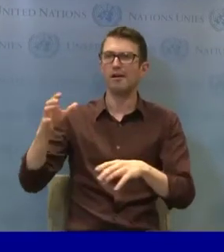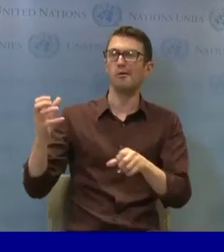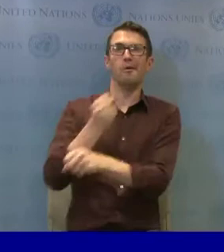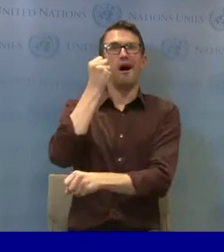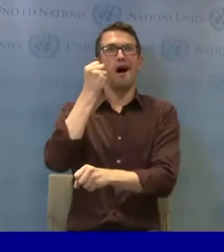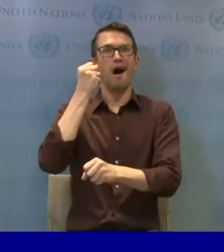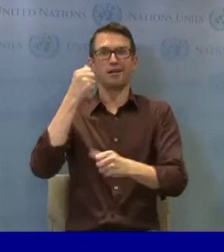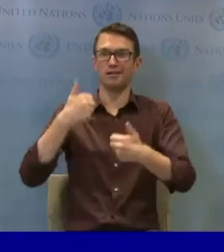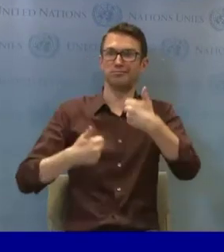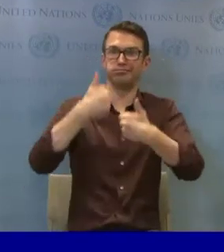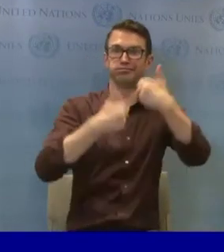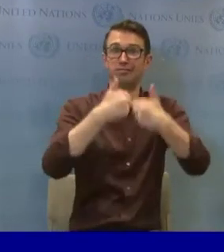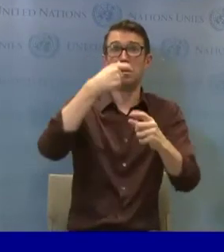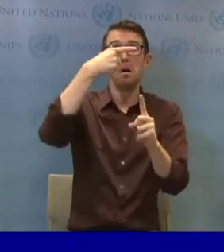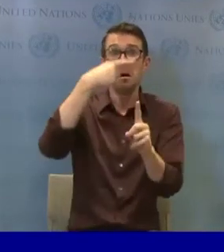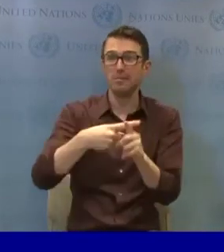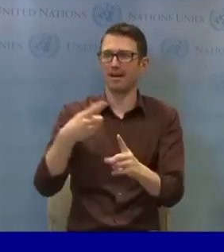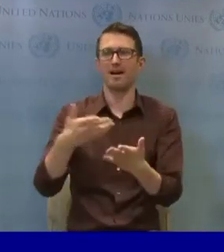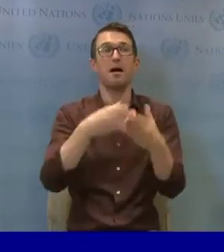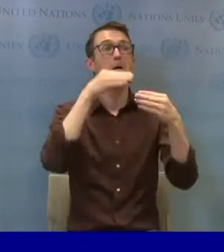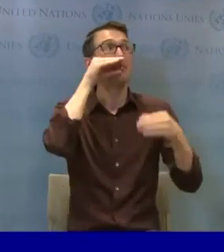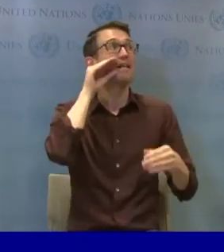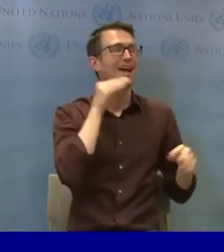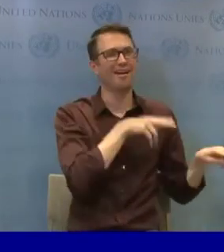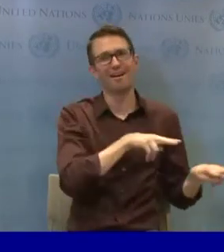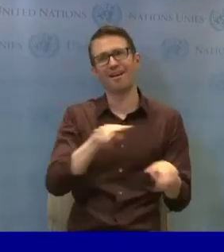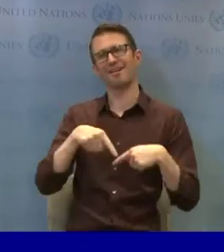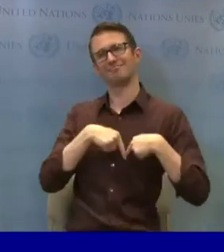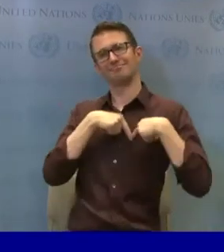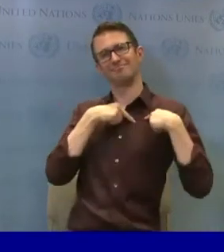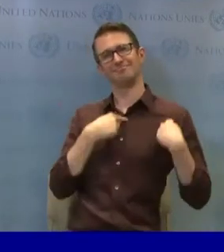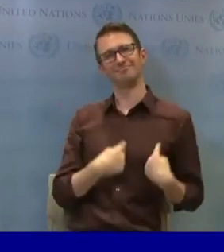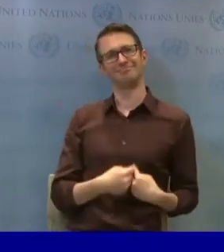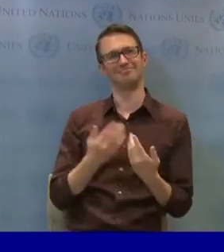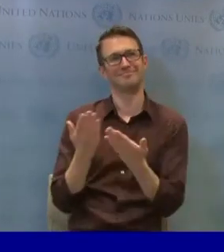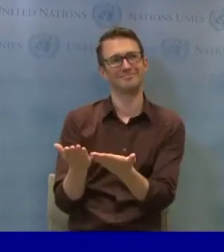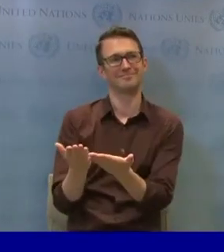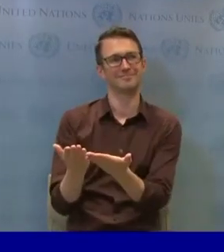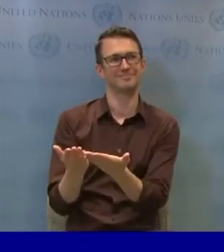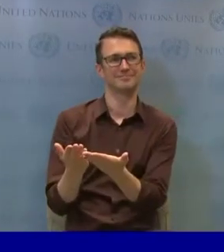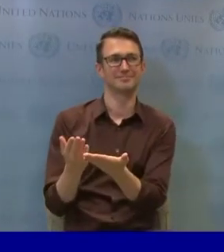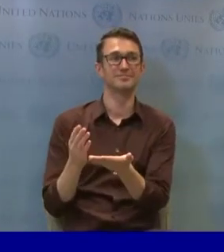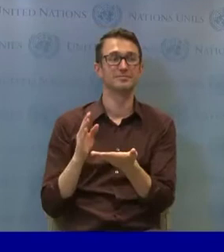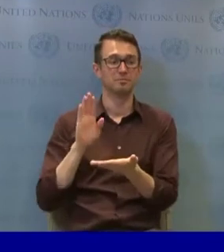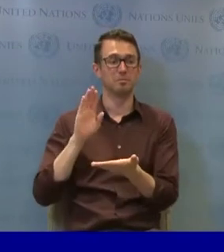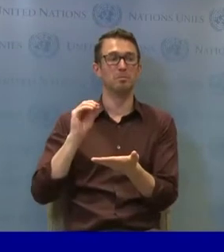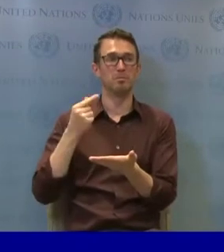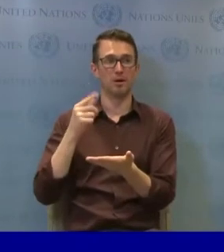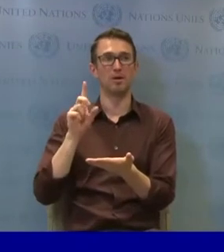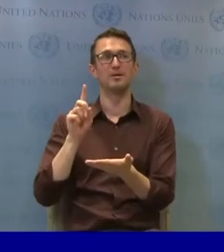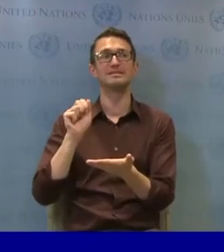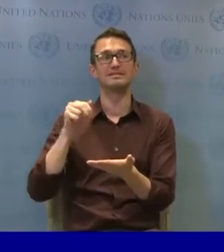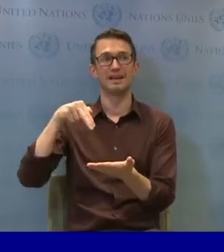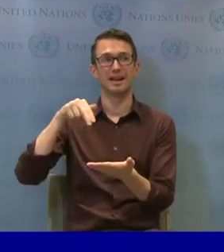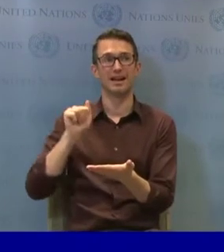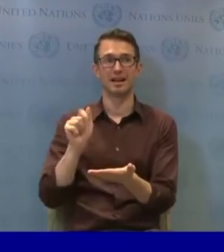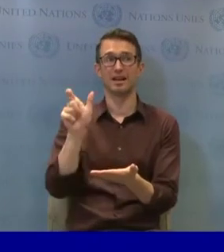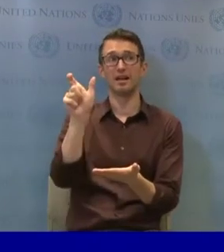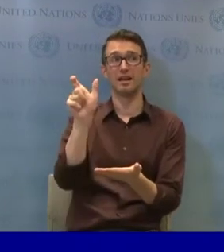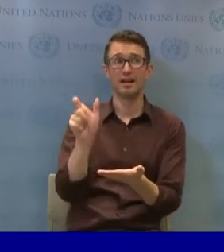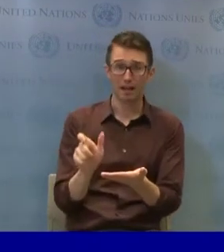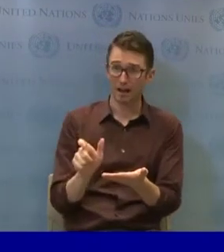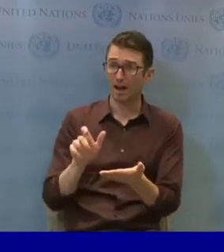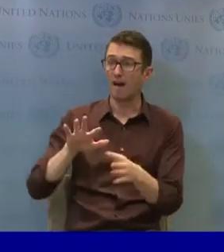Bogdana comes from a family of musicians, and her dream has always been to become a famous singer. Because of her